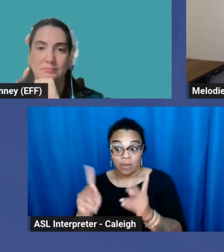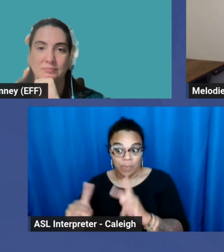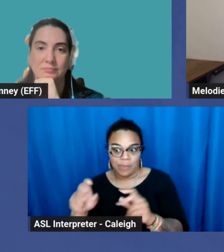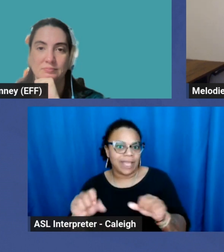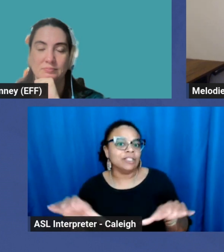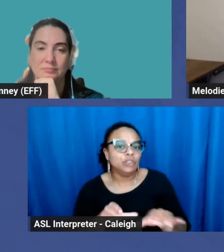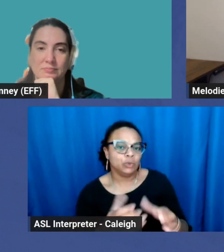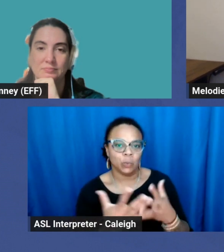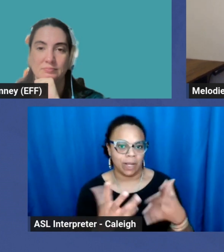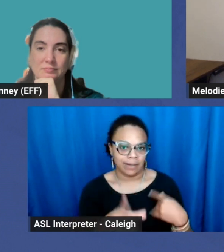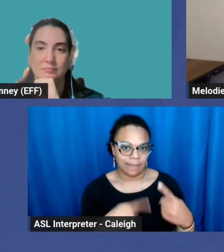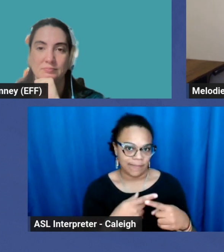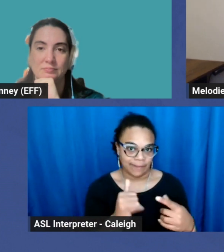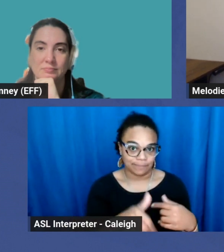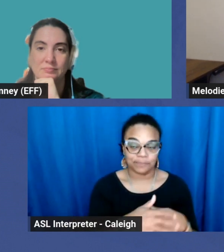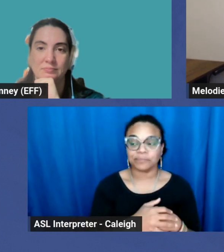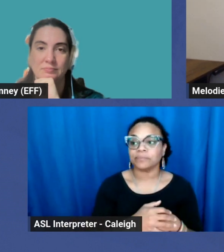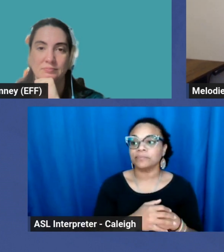get involved